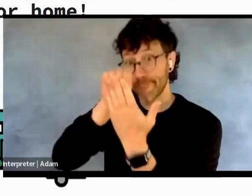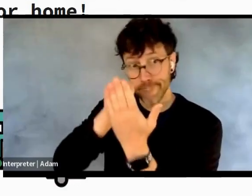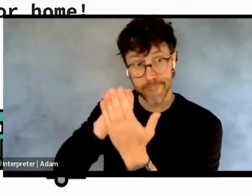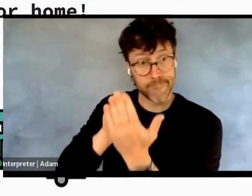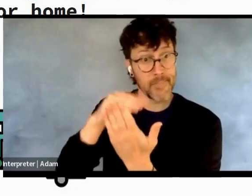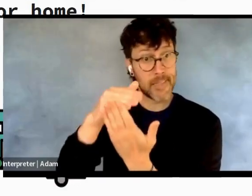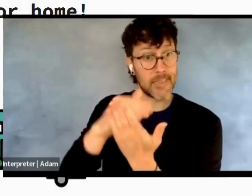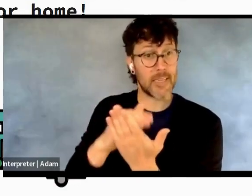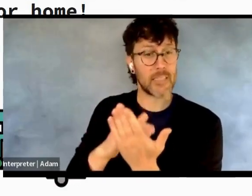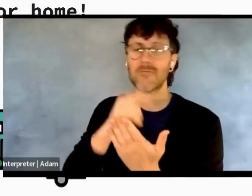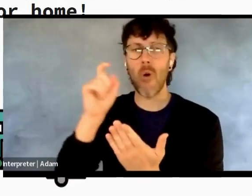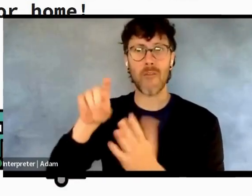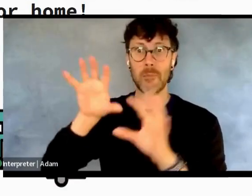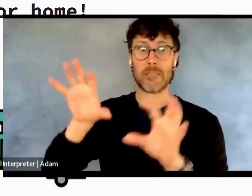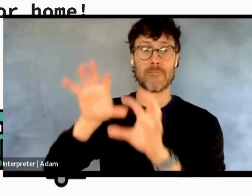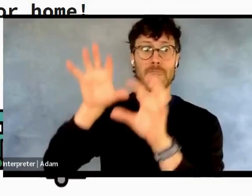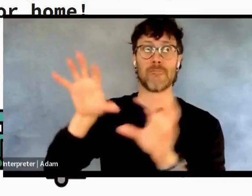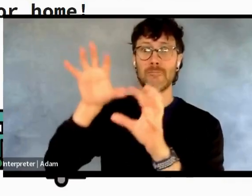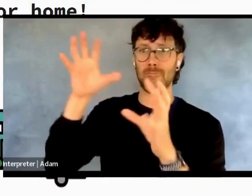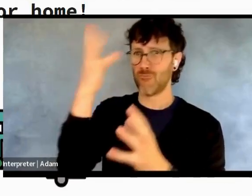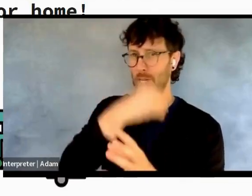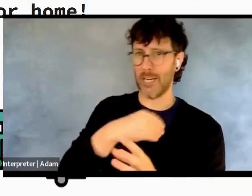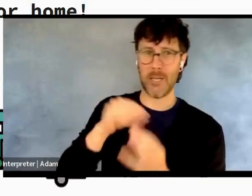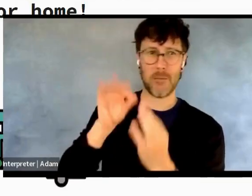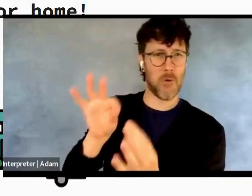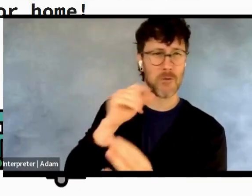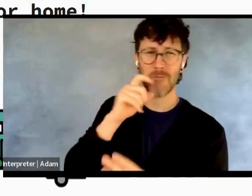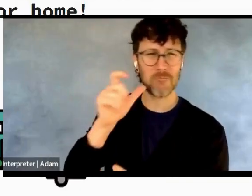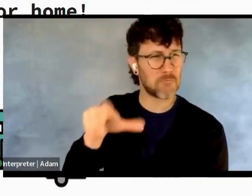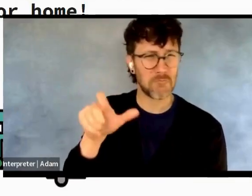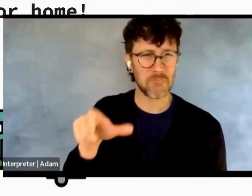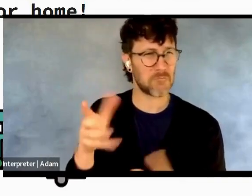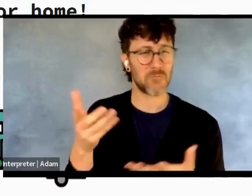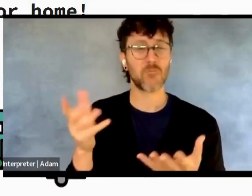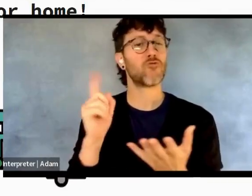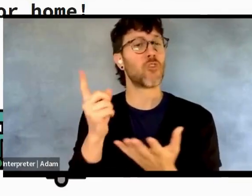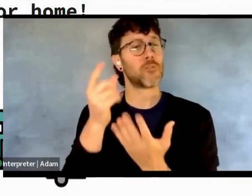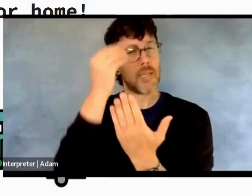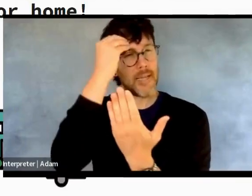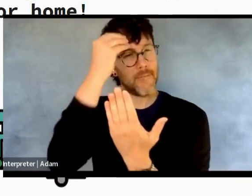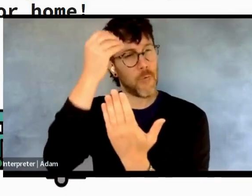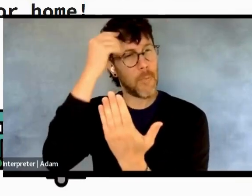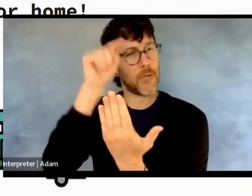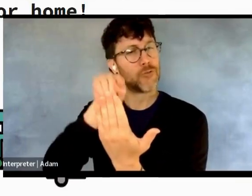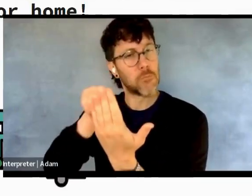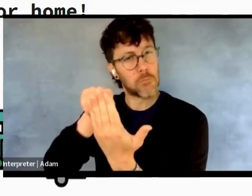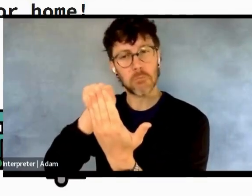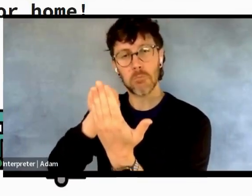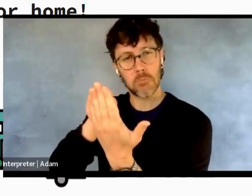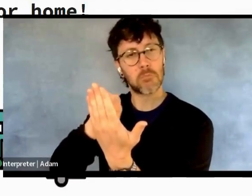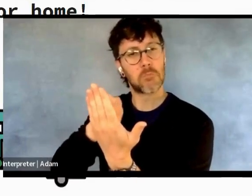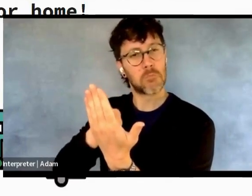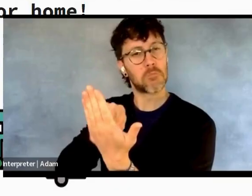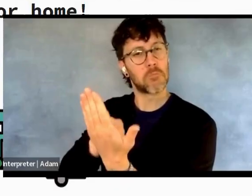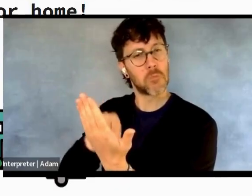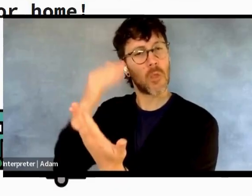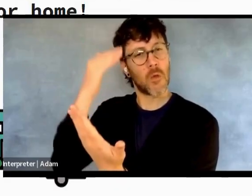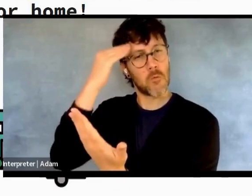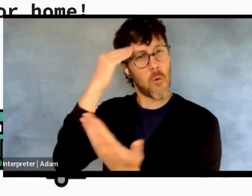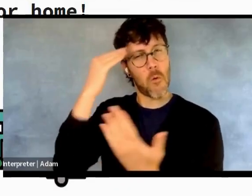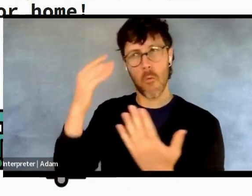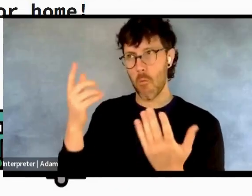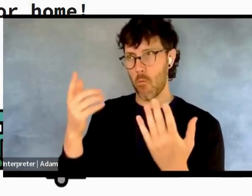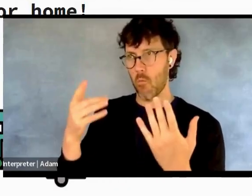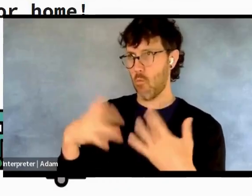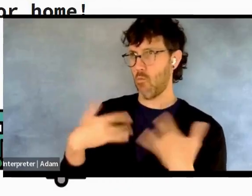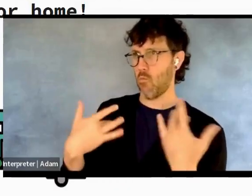be perfect. It just needs to provide that information to help provide the information on what's